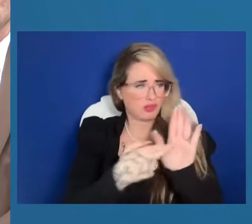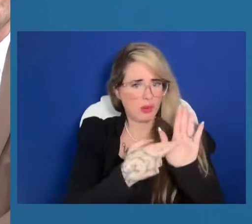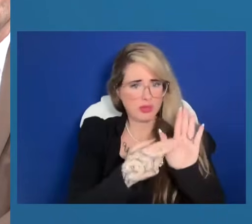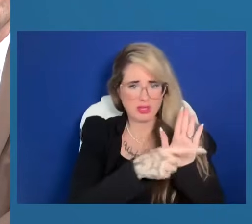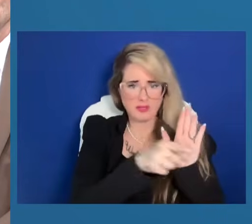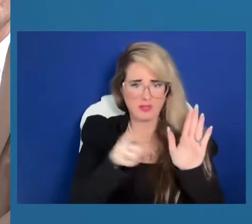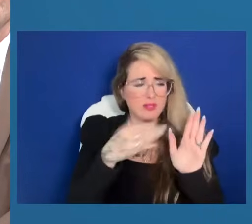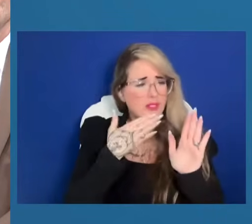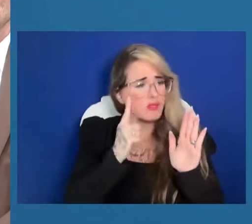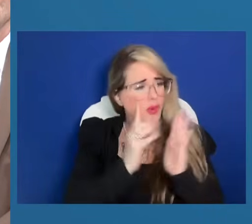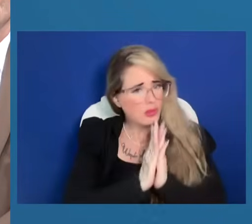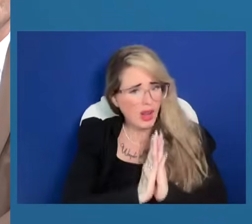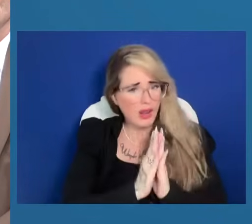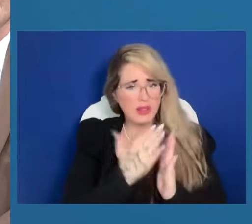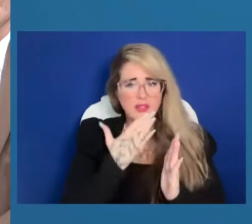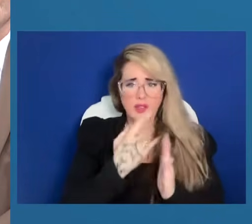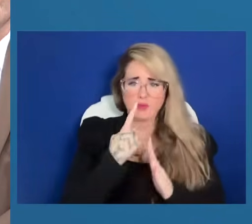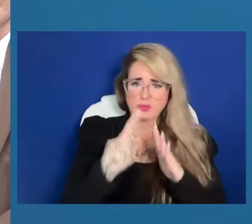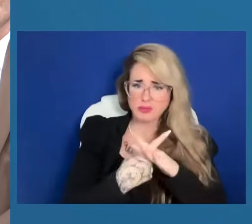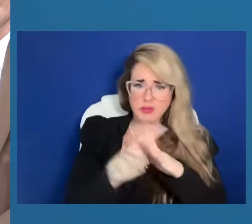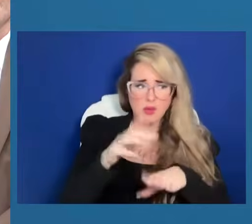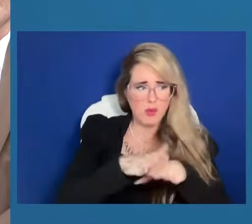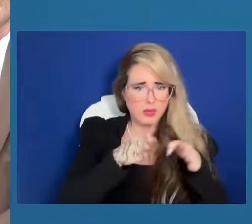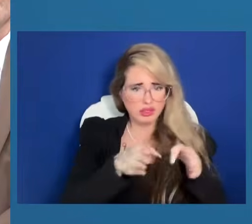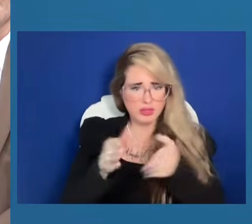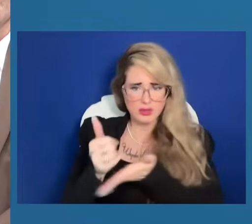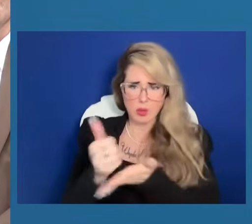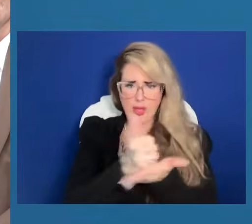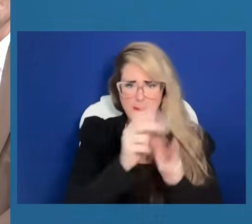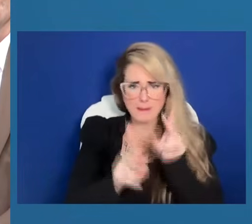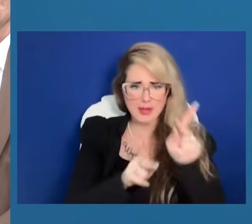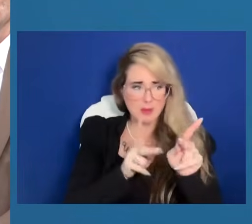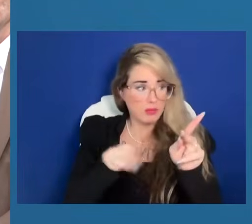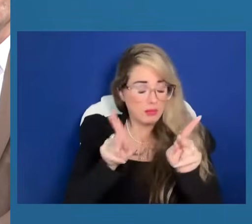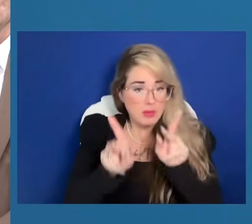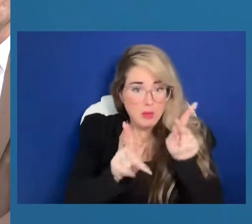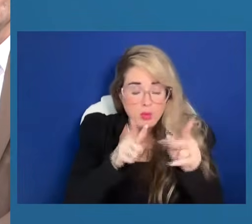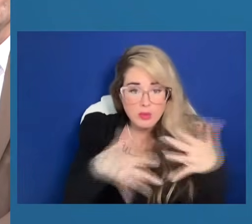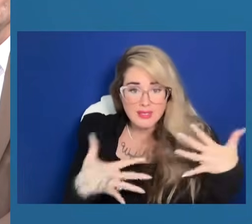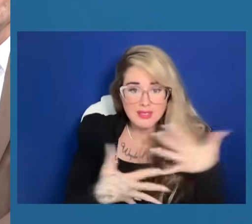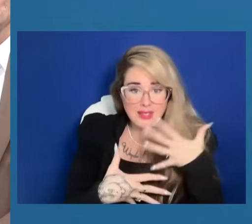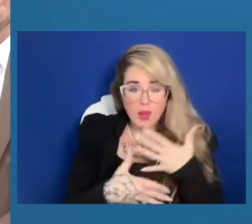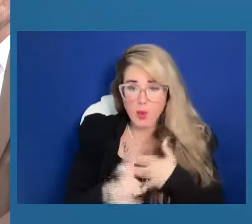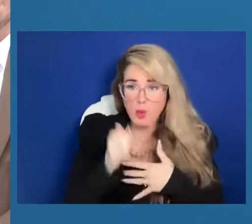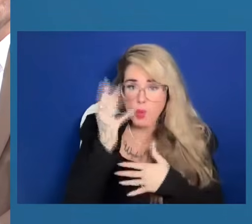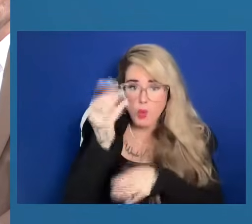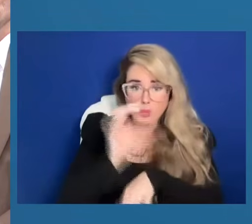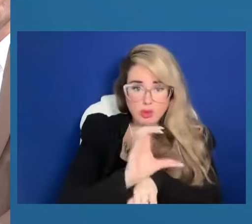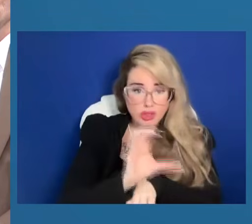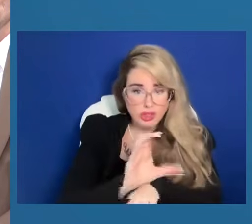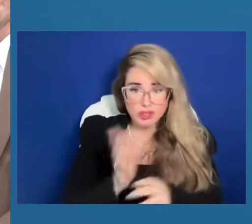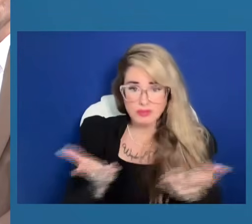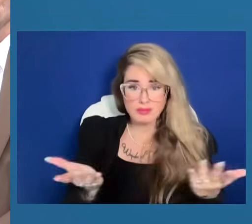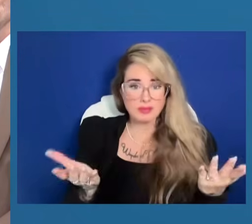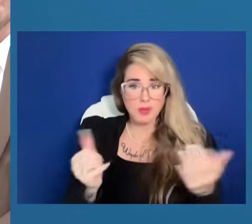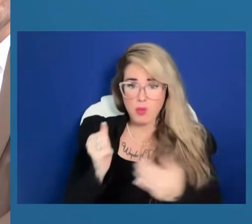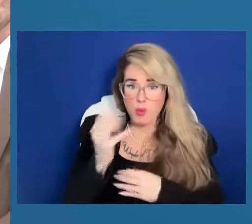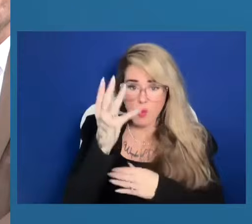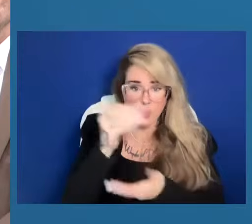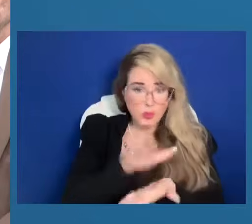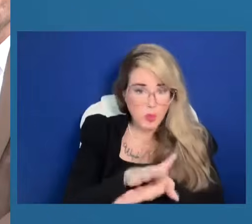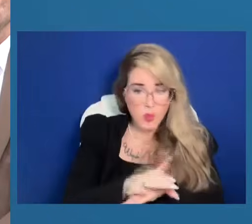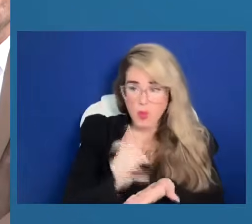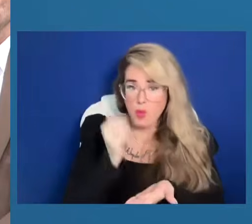Thank you for being on the streets and helping these people who are so scared. They're not even going to churches. They're not going to schools. They're not going